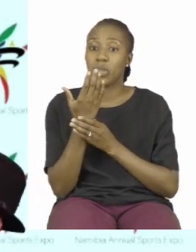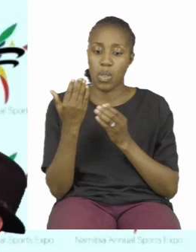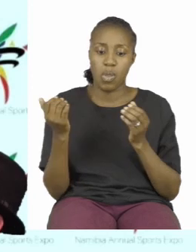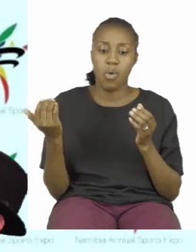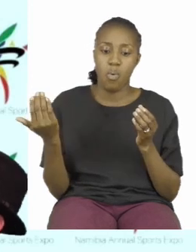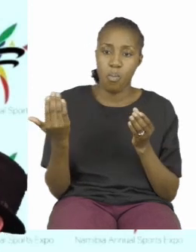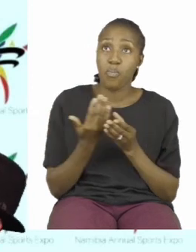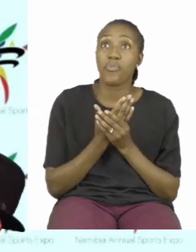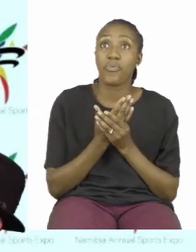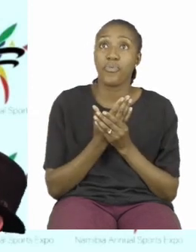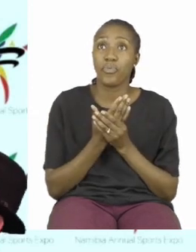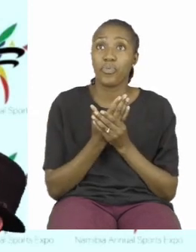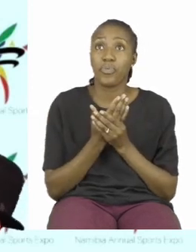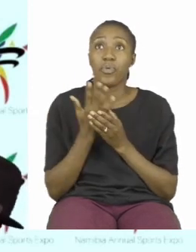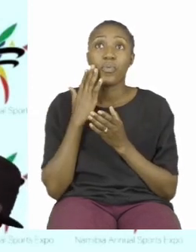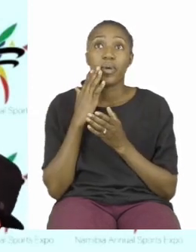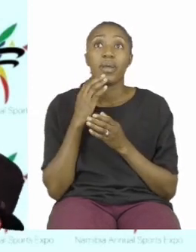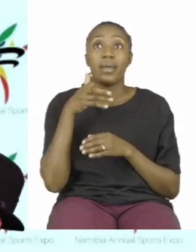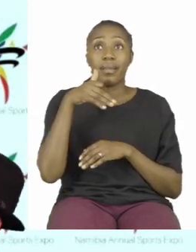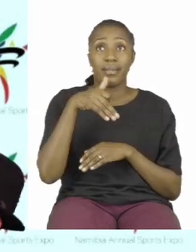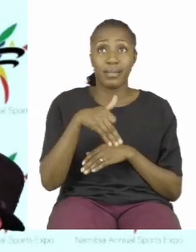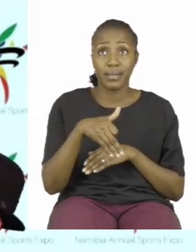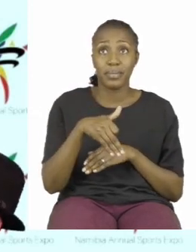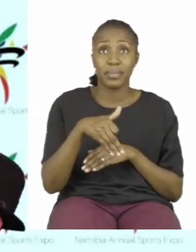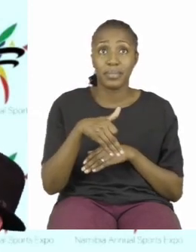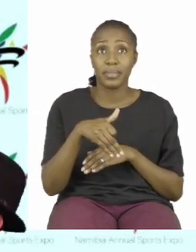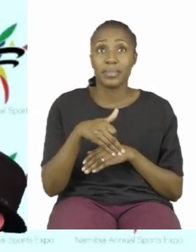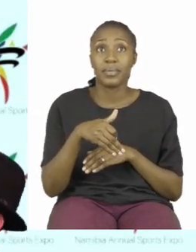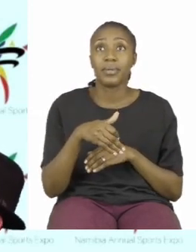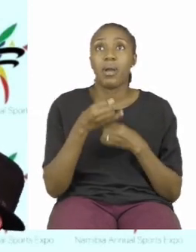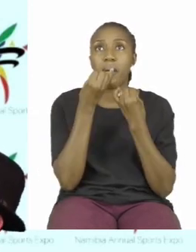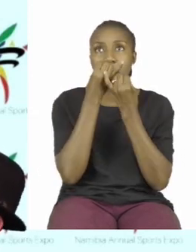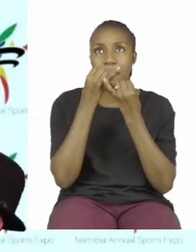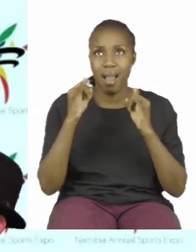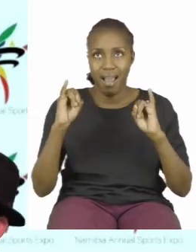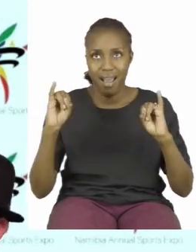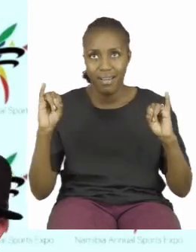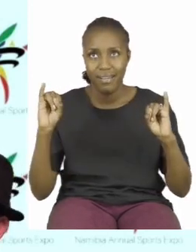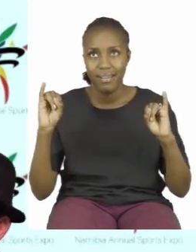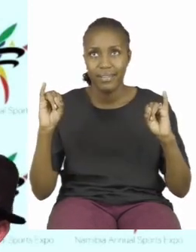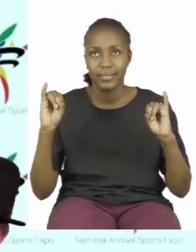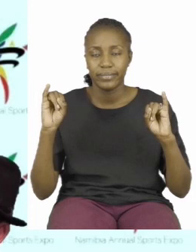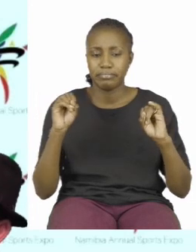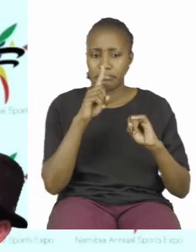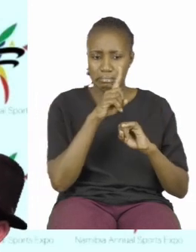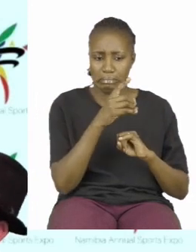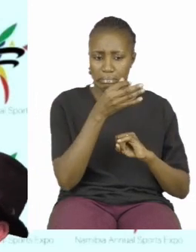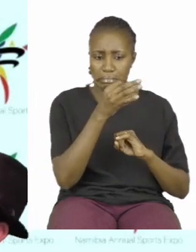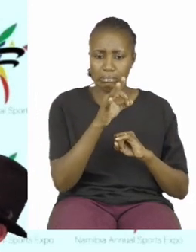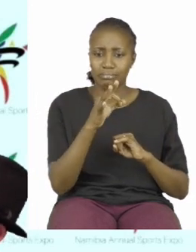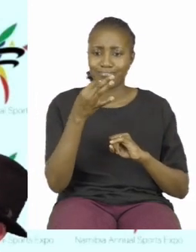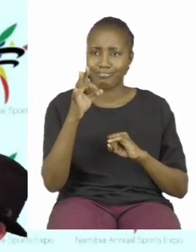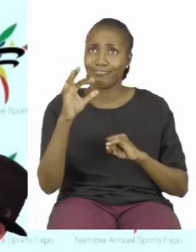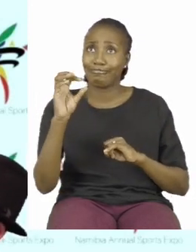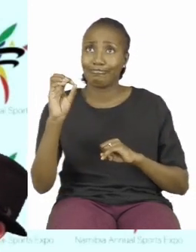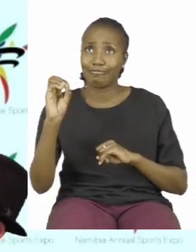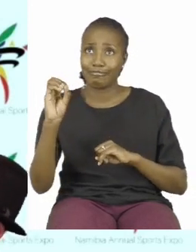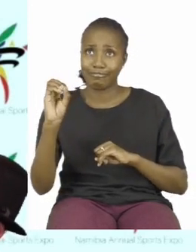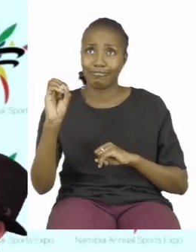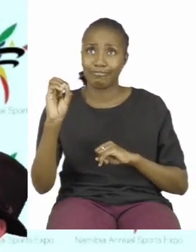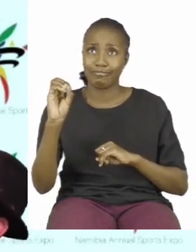beginning of when Namibia became Land of the Brave. Okay. So from 1990, it